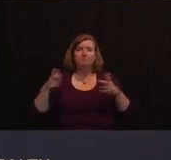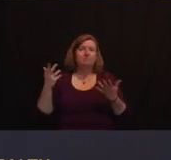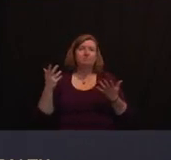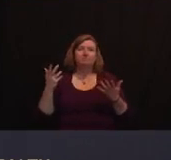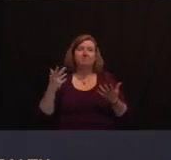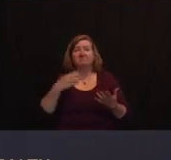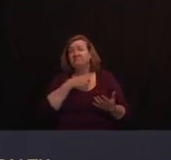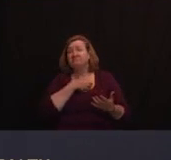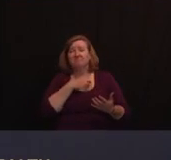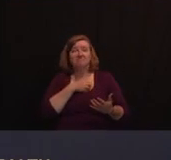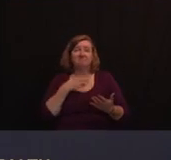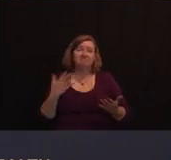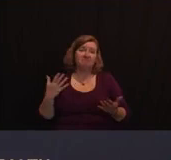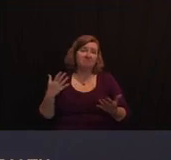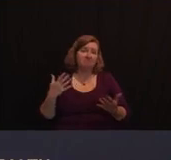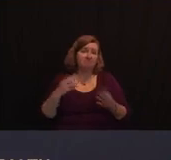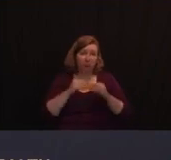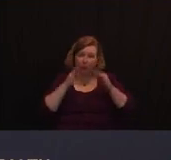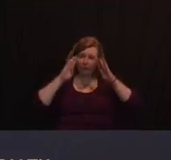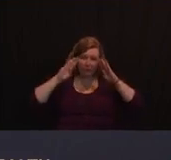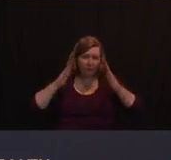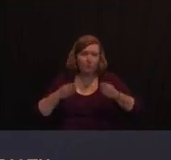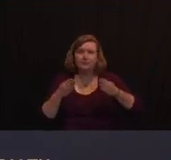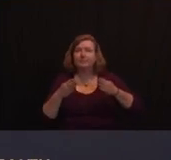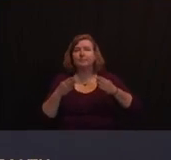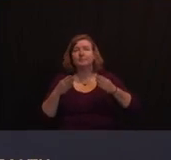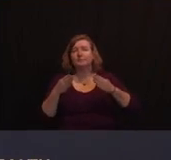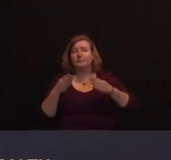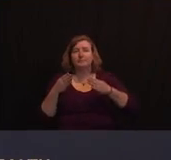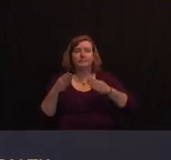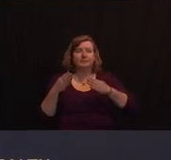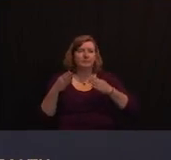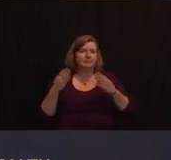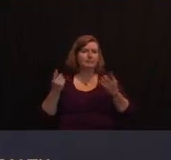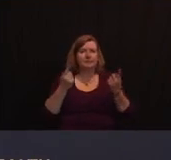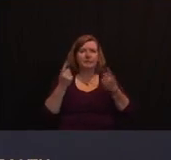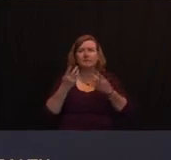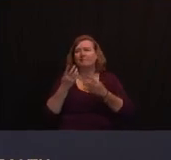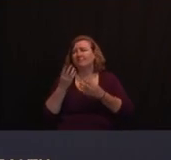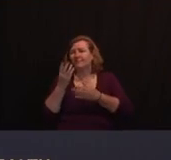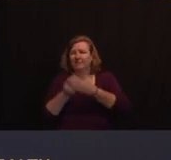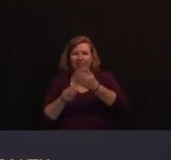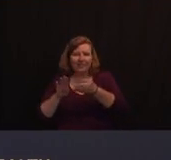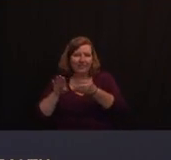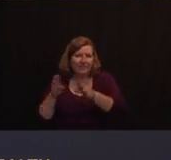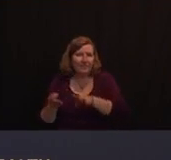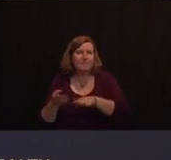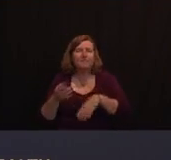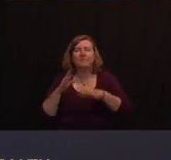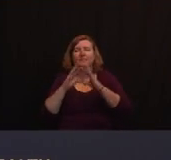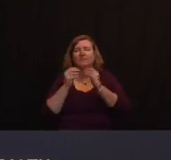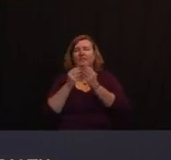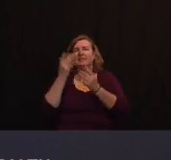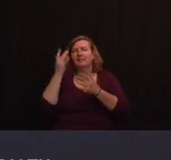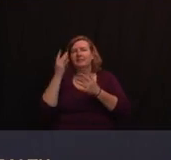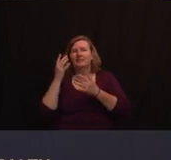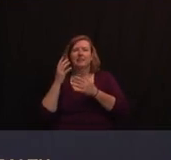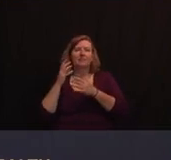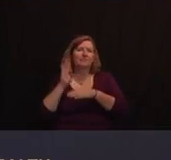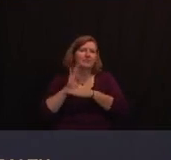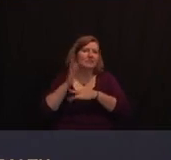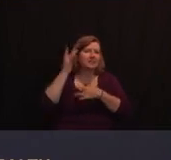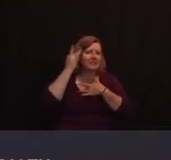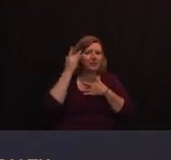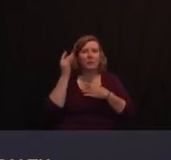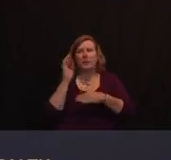not they're much more focused on somebody's died in their family or sick or they've lost their job or they've lost their business and they want to know what we're